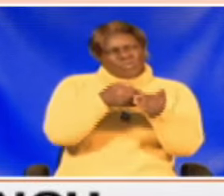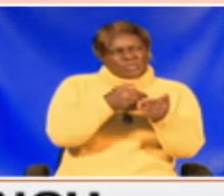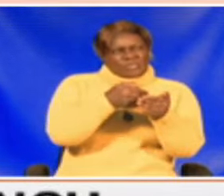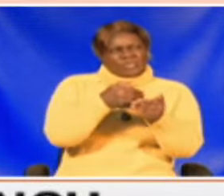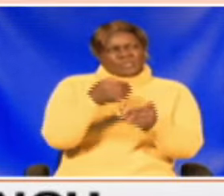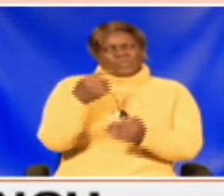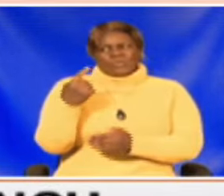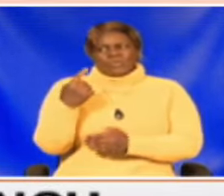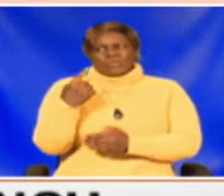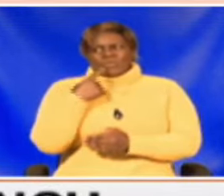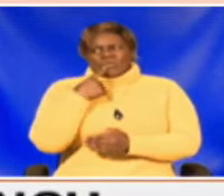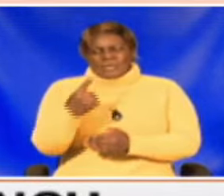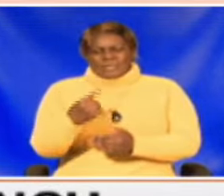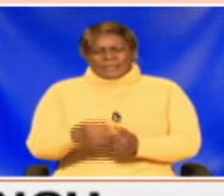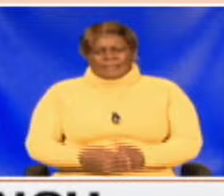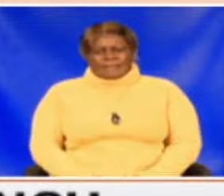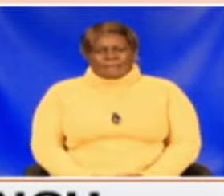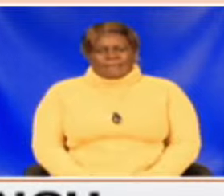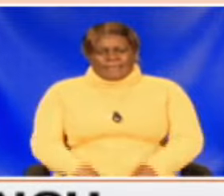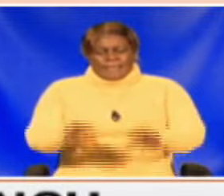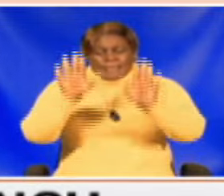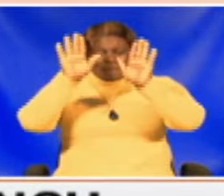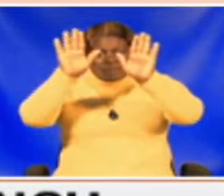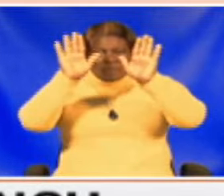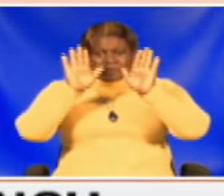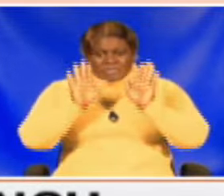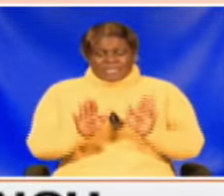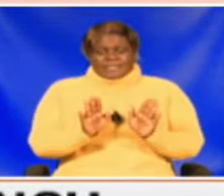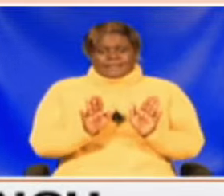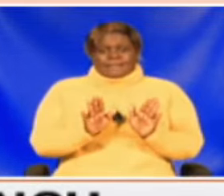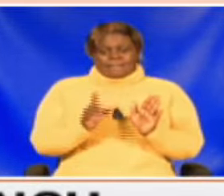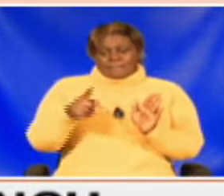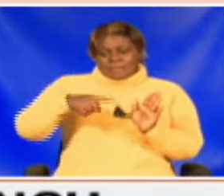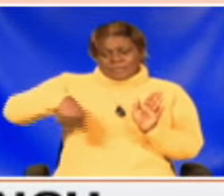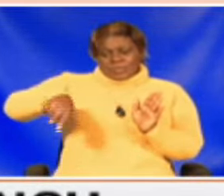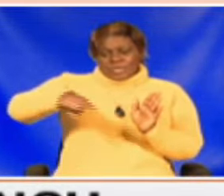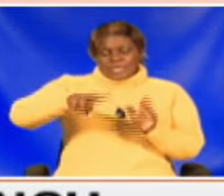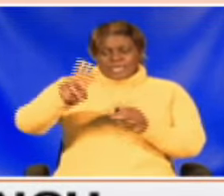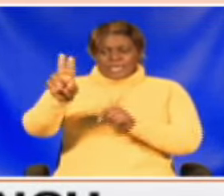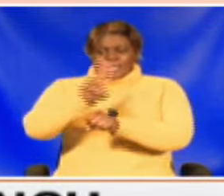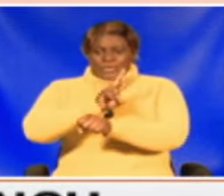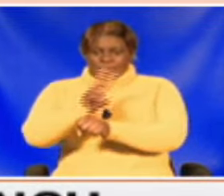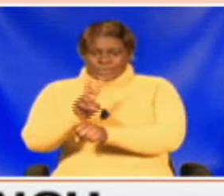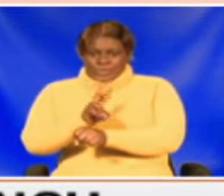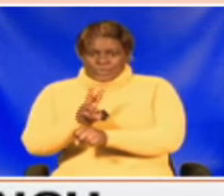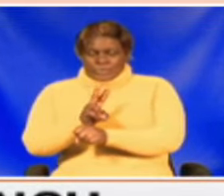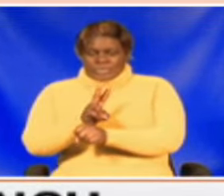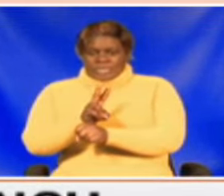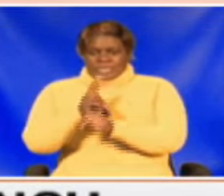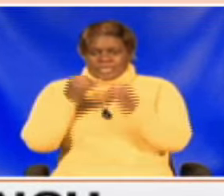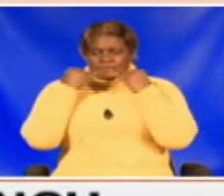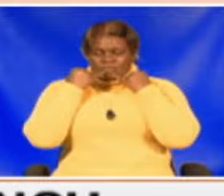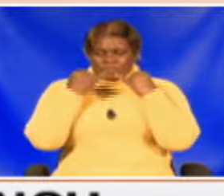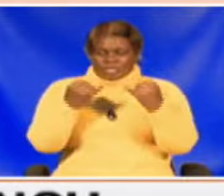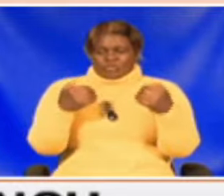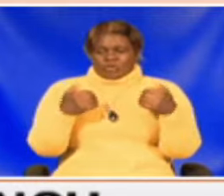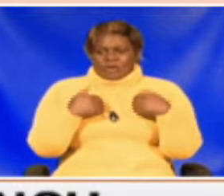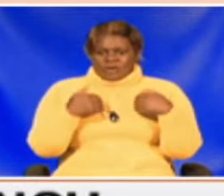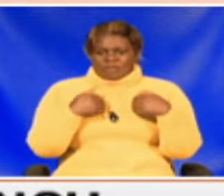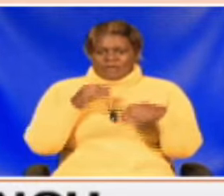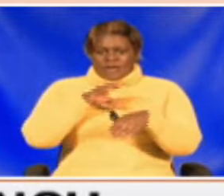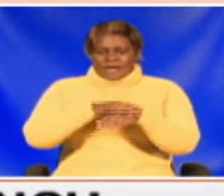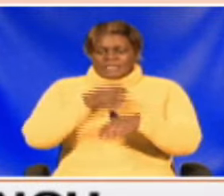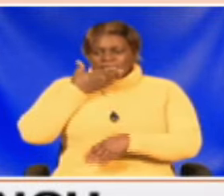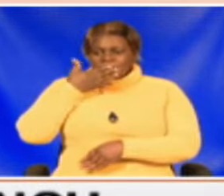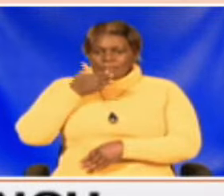one. Therefore, in that light, it is very important that we use the statistics yearbook and get your